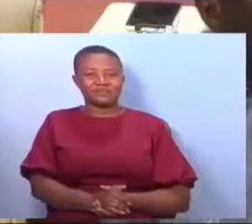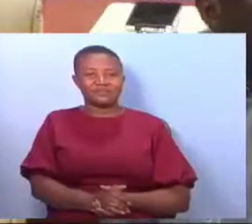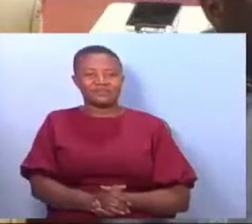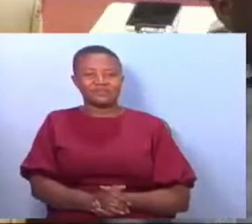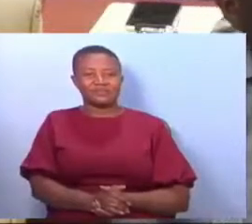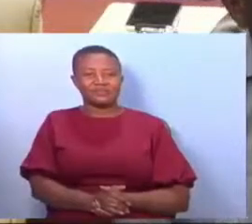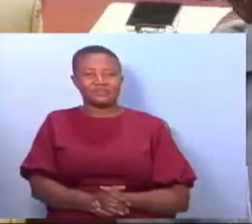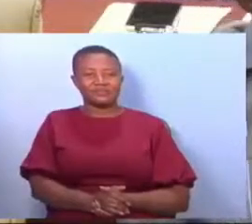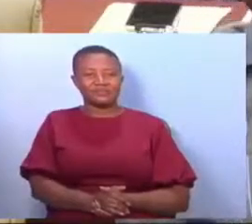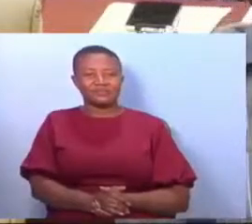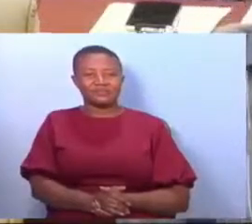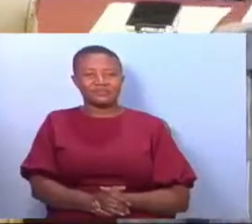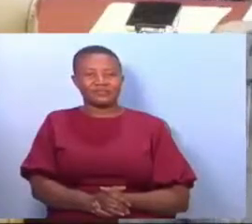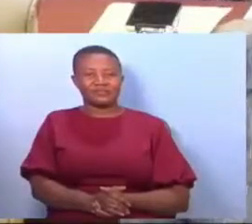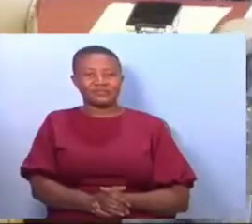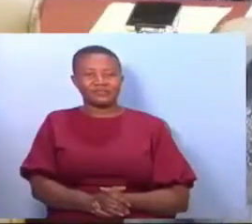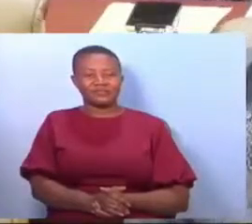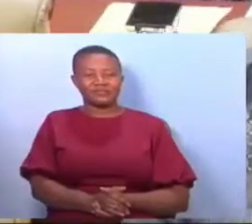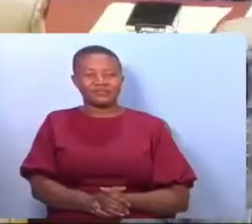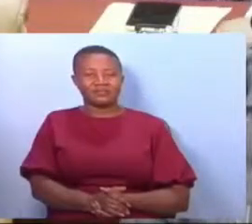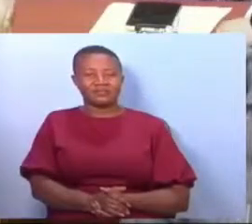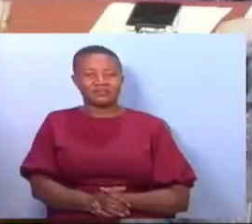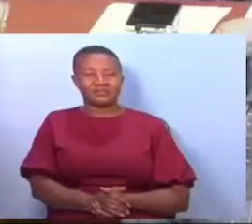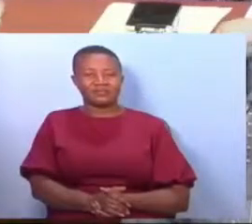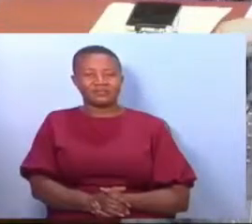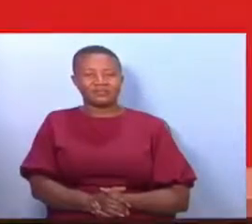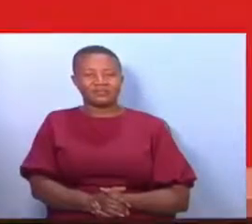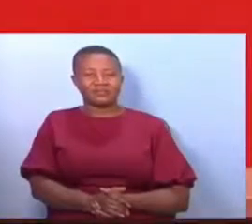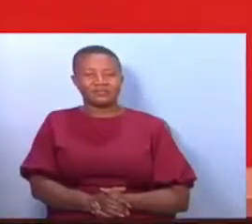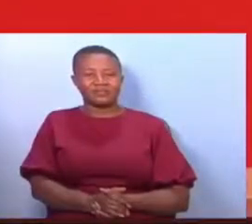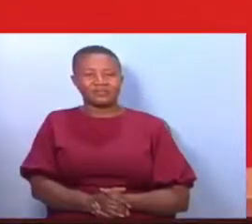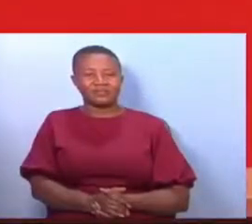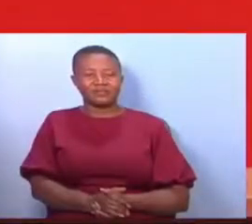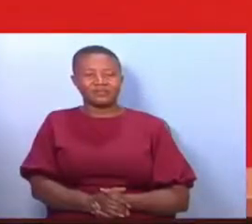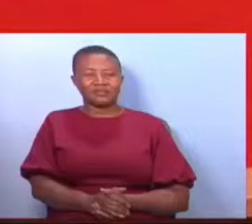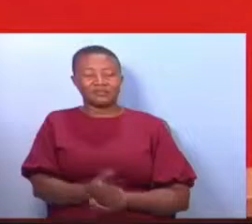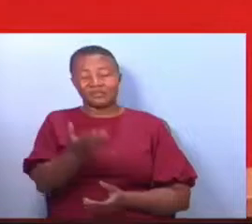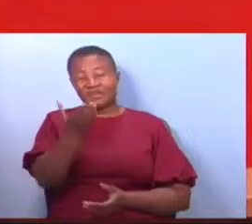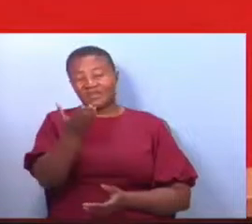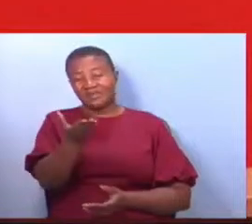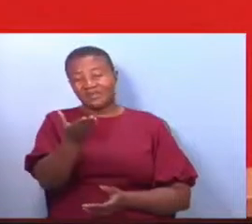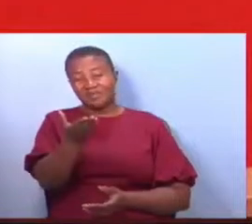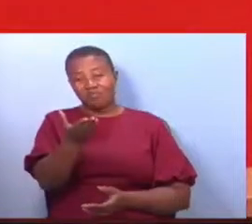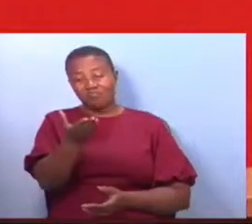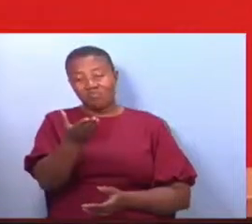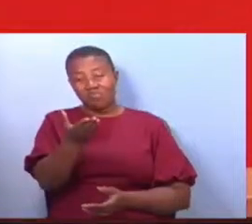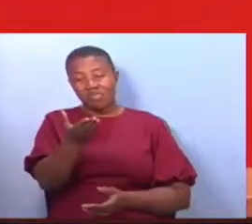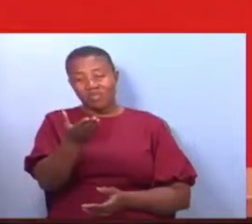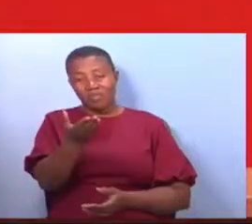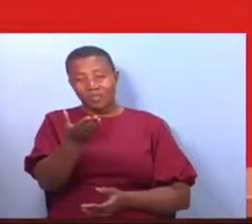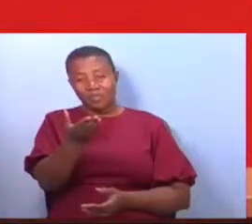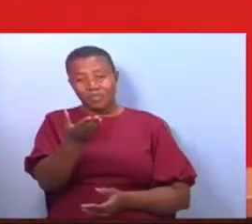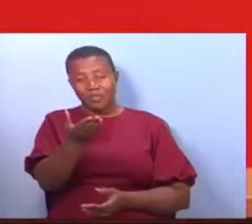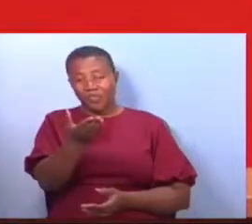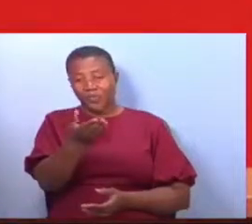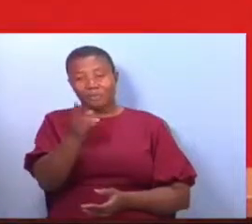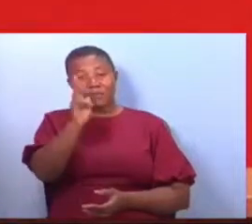Honorable Deputy Whip, Honorable Boma, are you on point of order? Rightly so, Mr. Speaker. Order what?